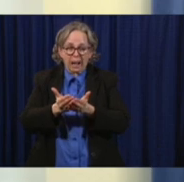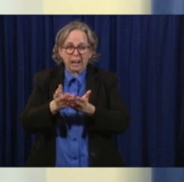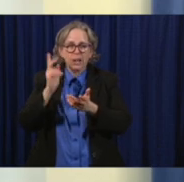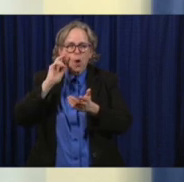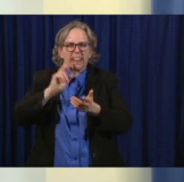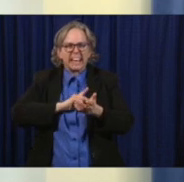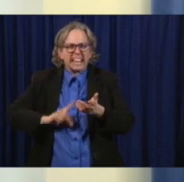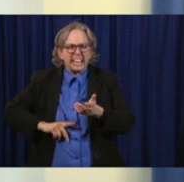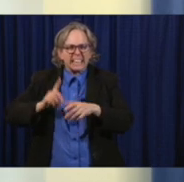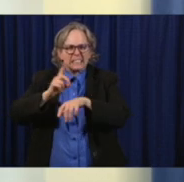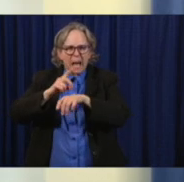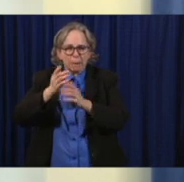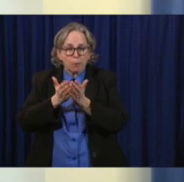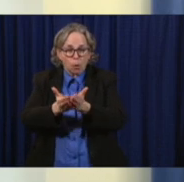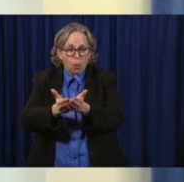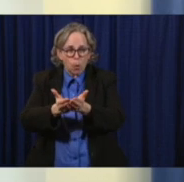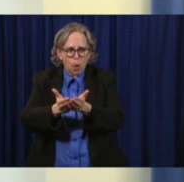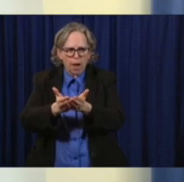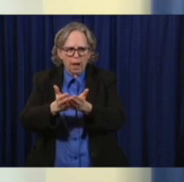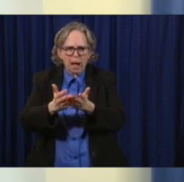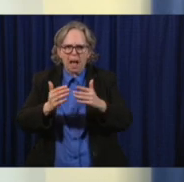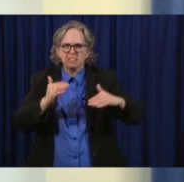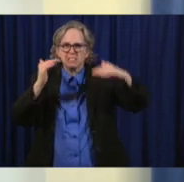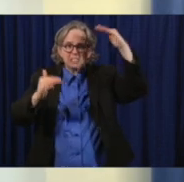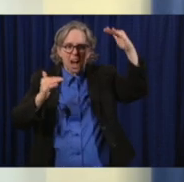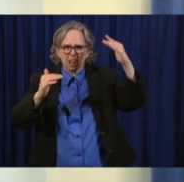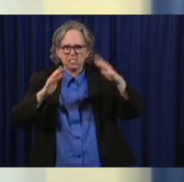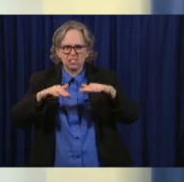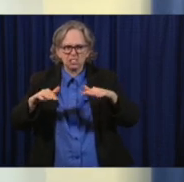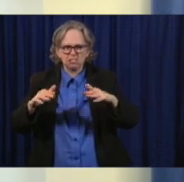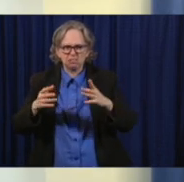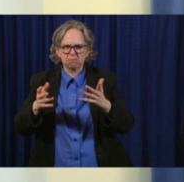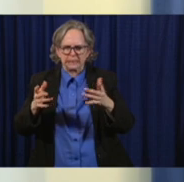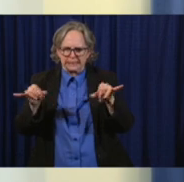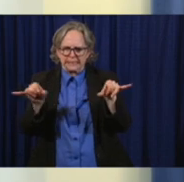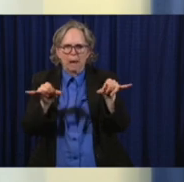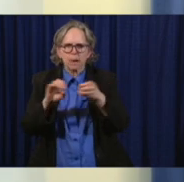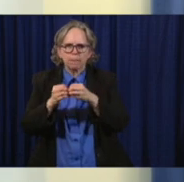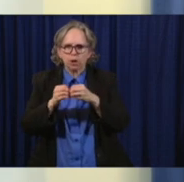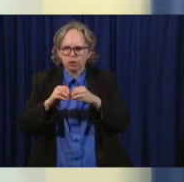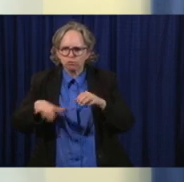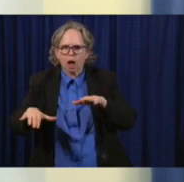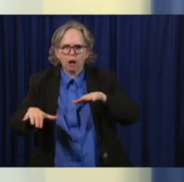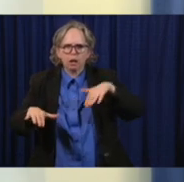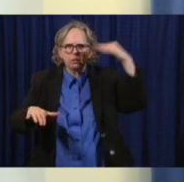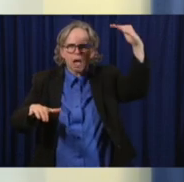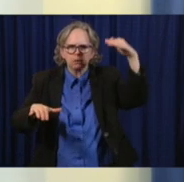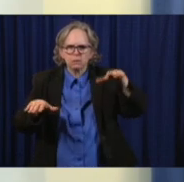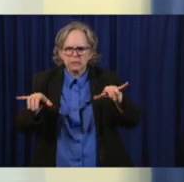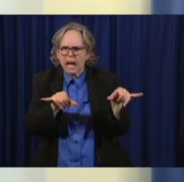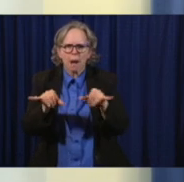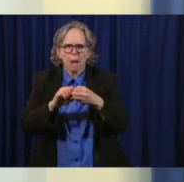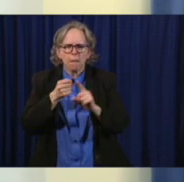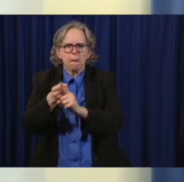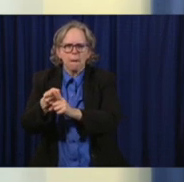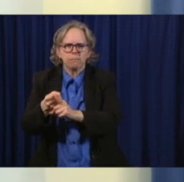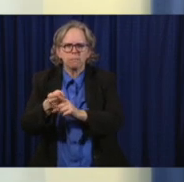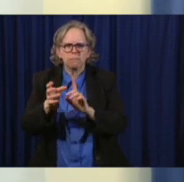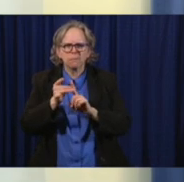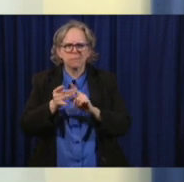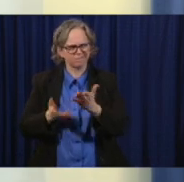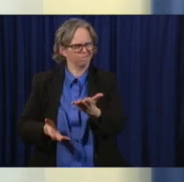as their adult counterparts. But the question also is, you know, something of concern lately has been, you